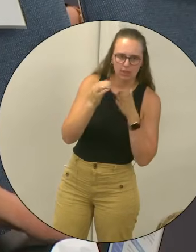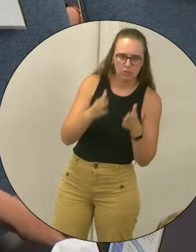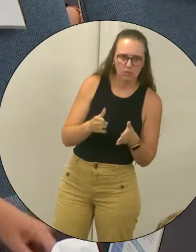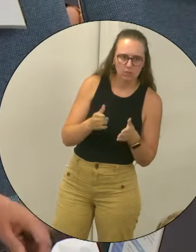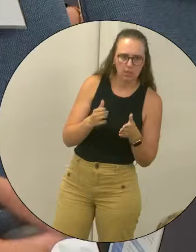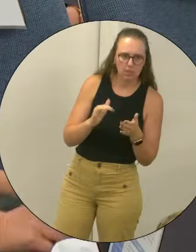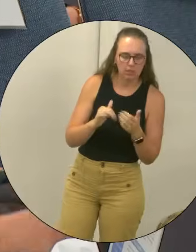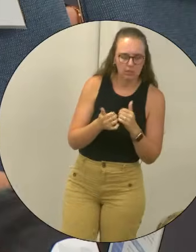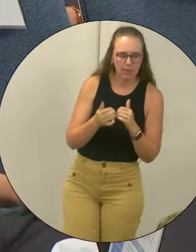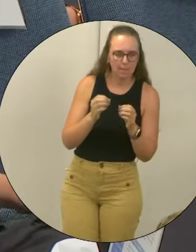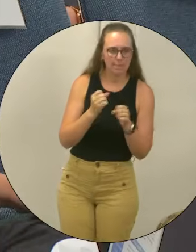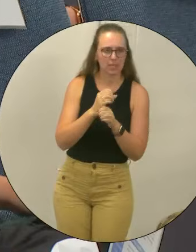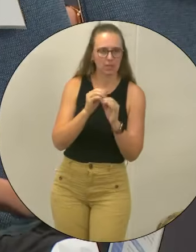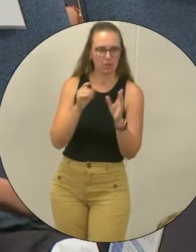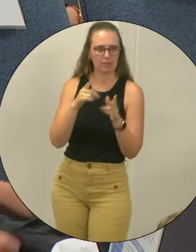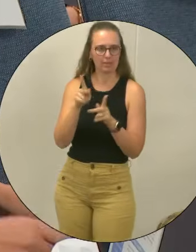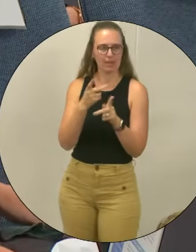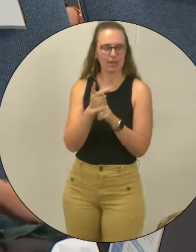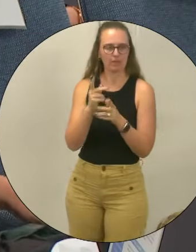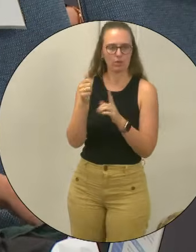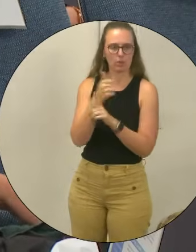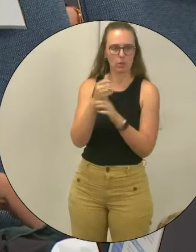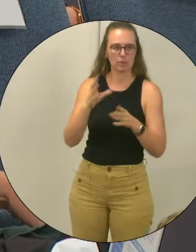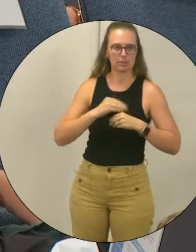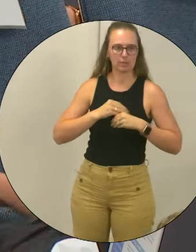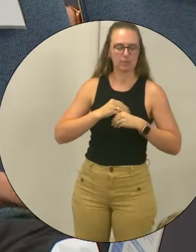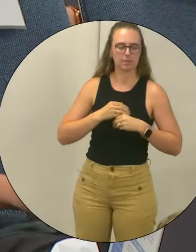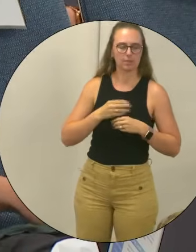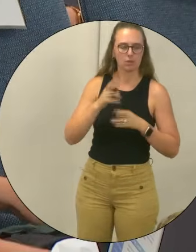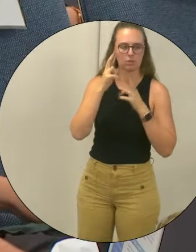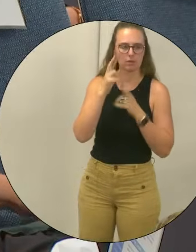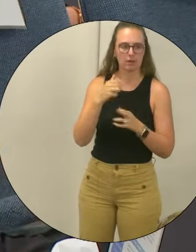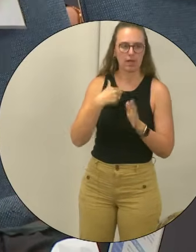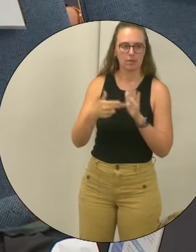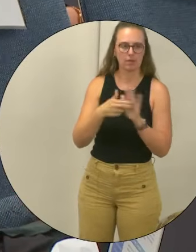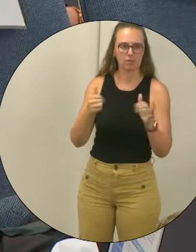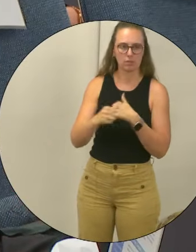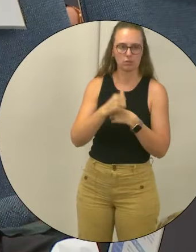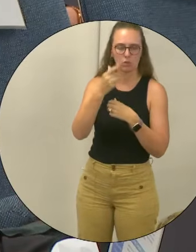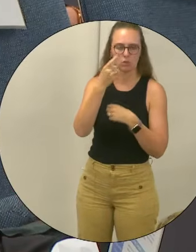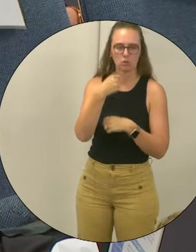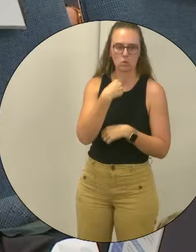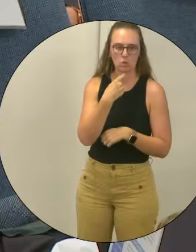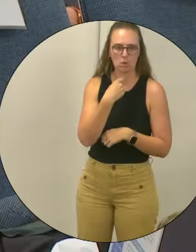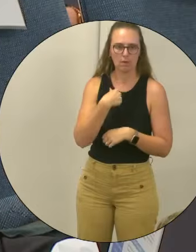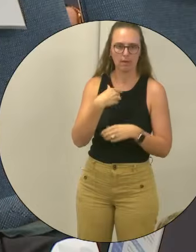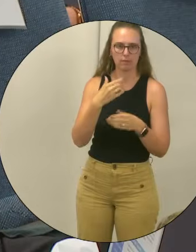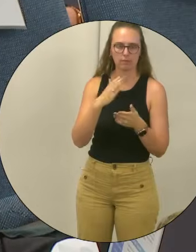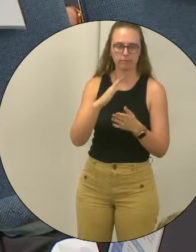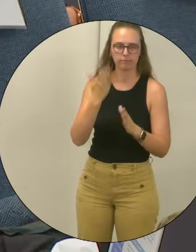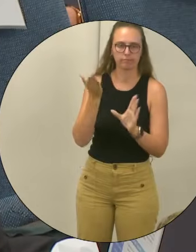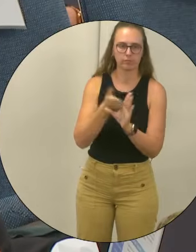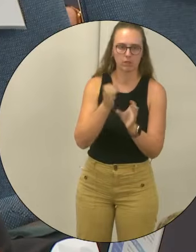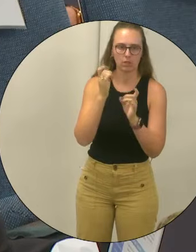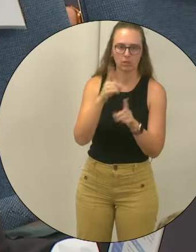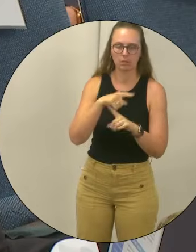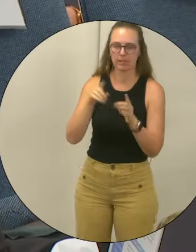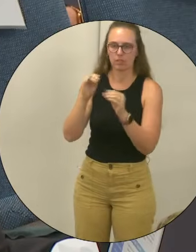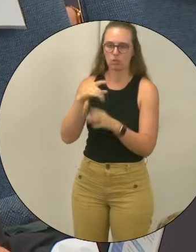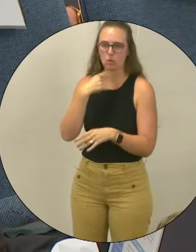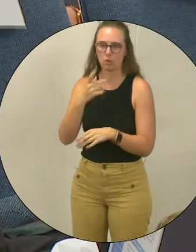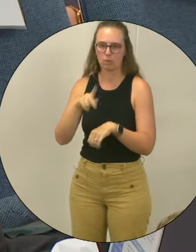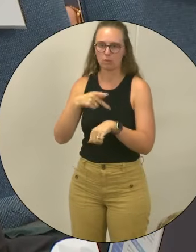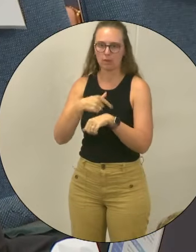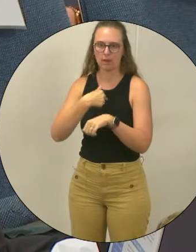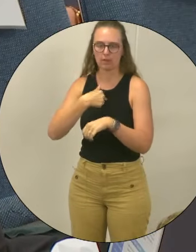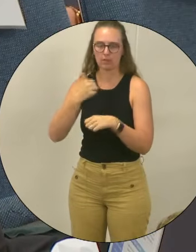board has made it clear that this kind of abuse is acceptable. Respect. I was labeled a danger, told I was the one obstructing the education. Meanwhile, the teacher who told the principal I was a